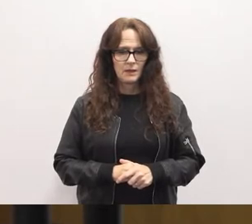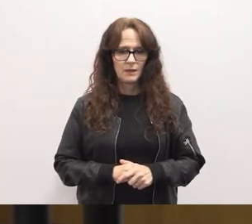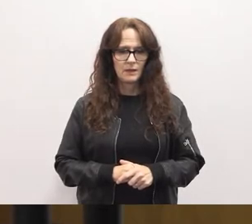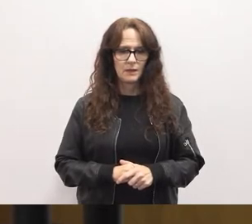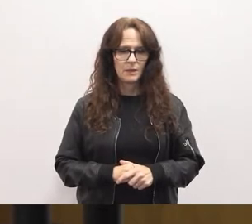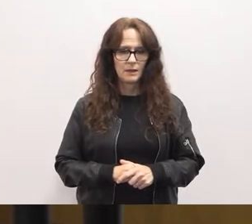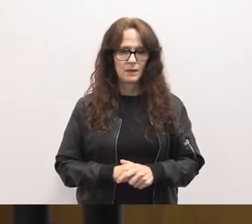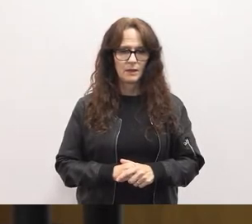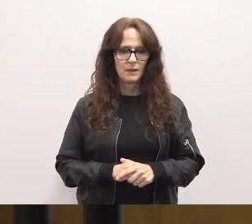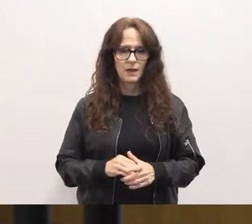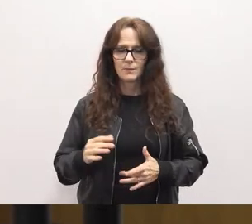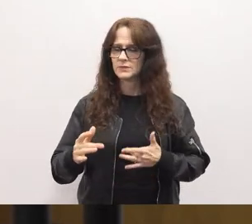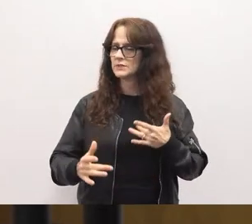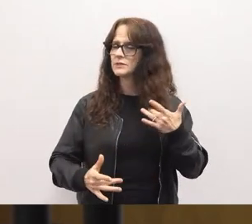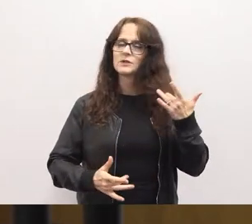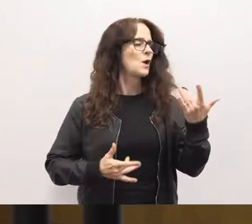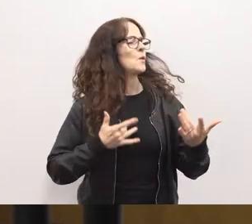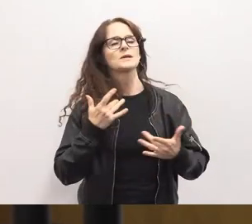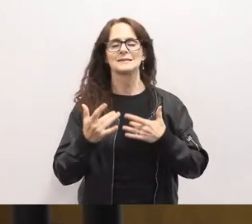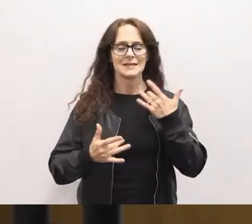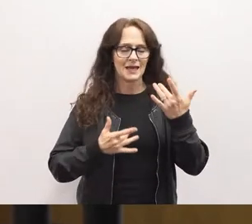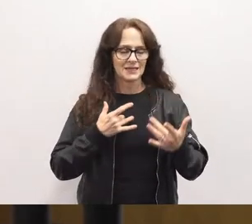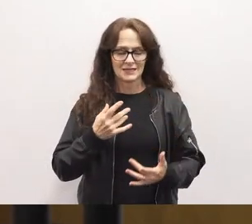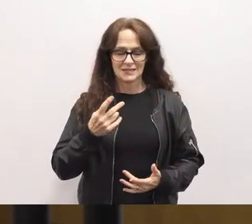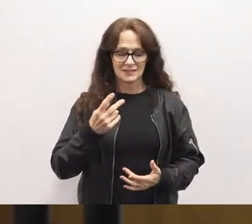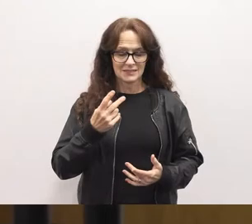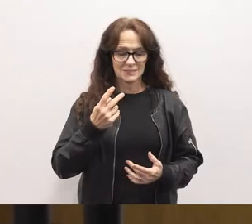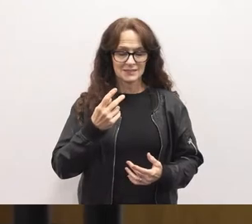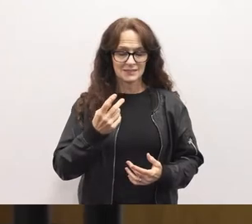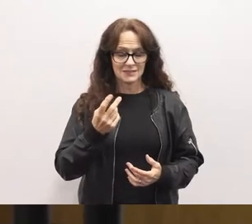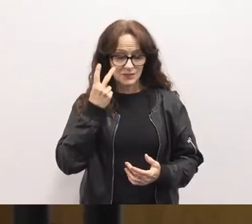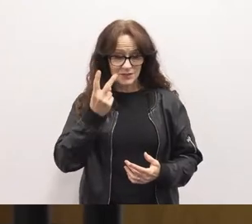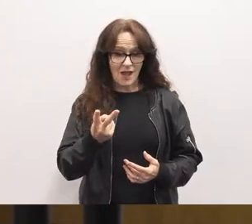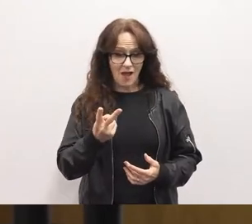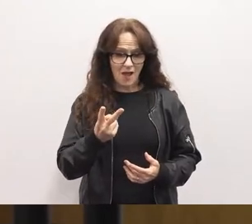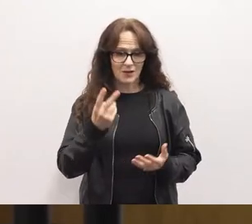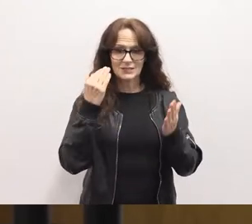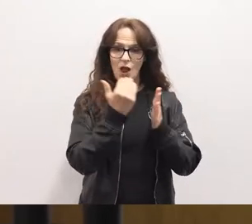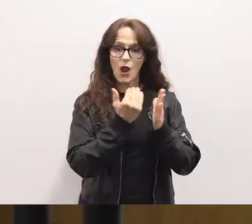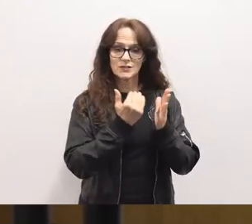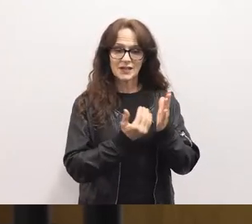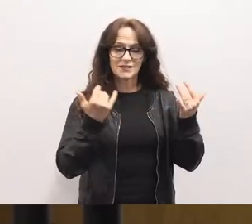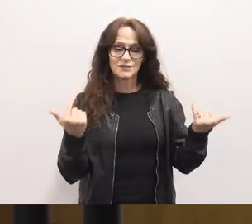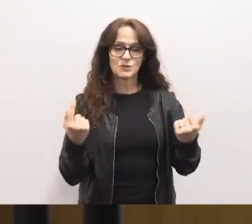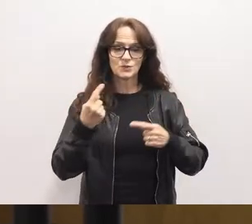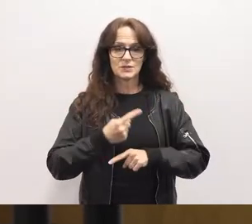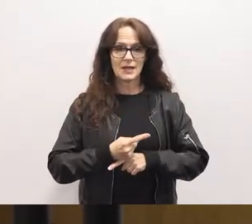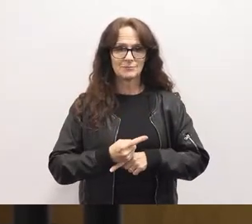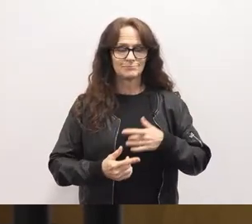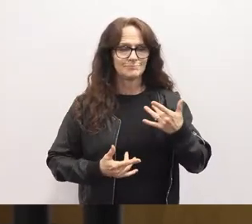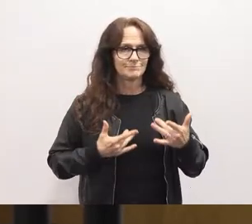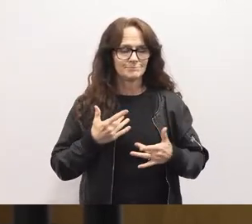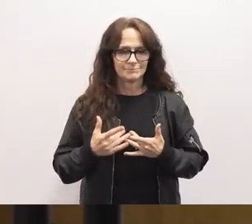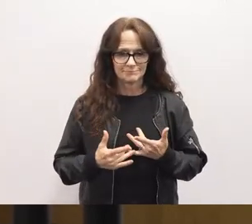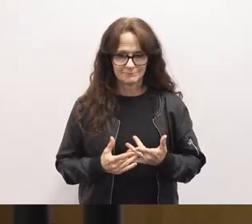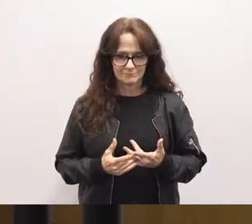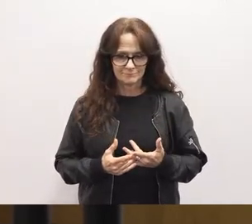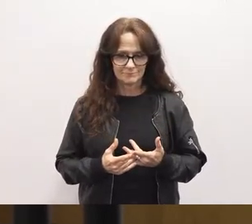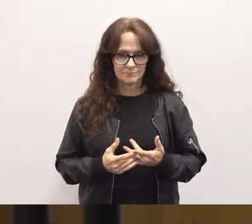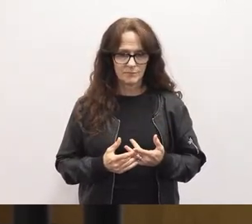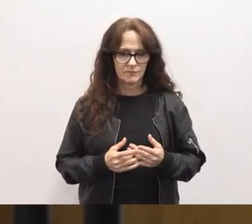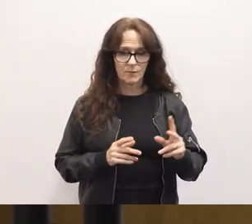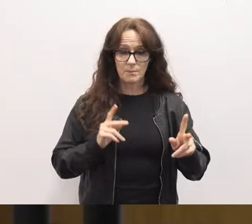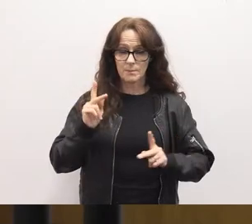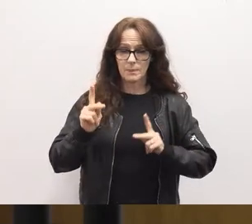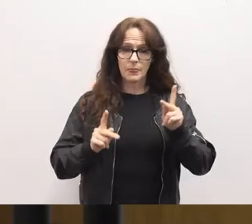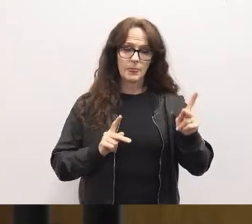was so excited to see that this was going to be on our board agenda today. And from the folks